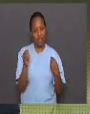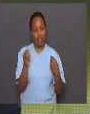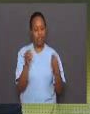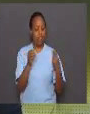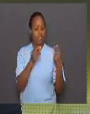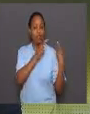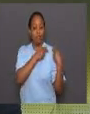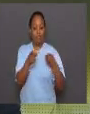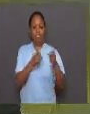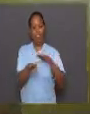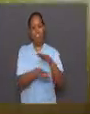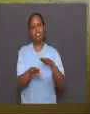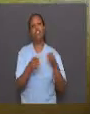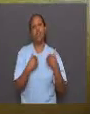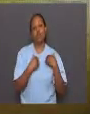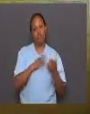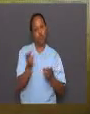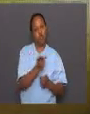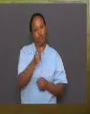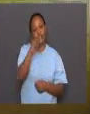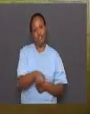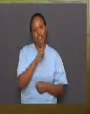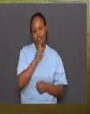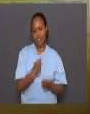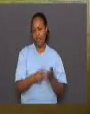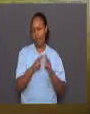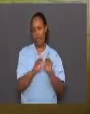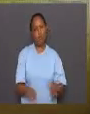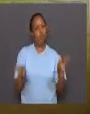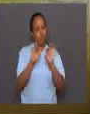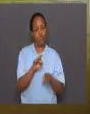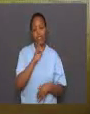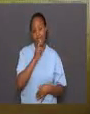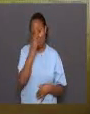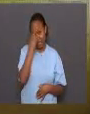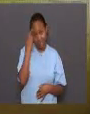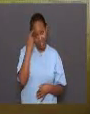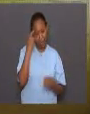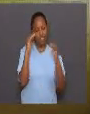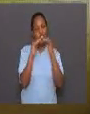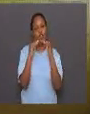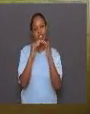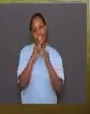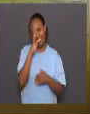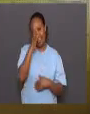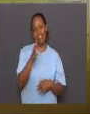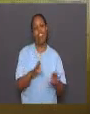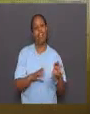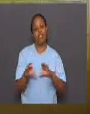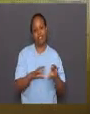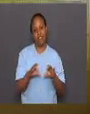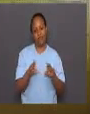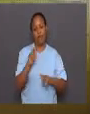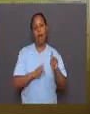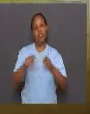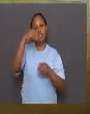who are governed. This is important because it creates equality